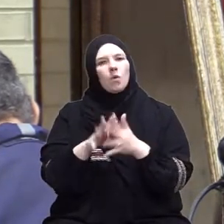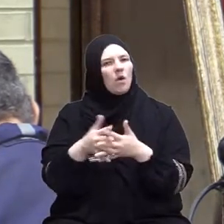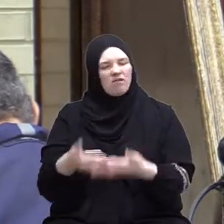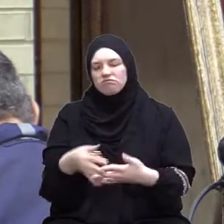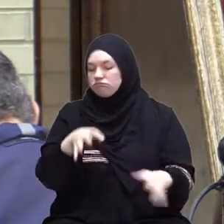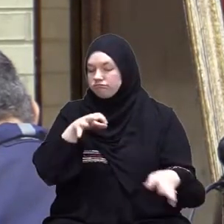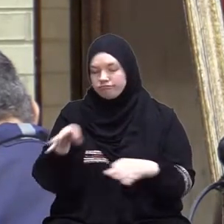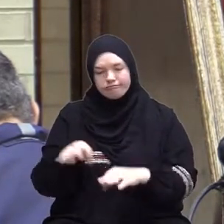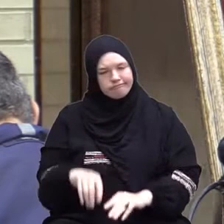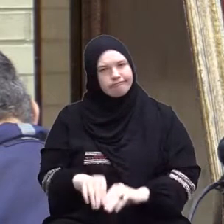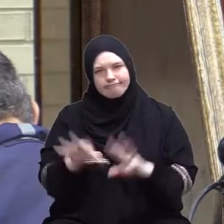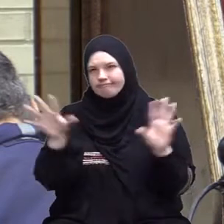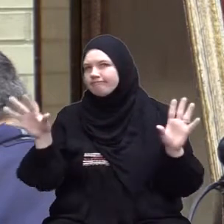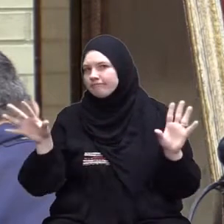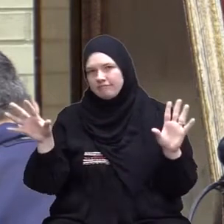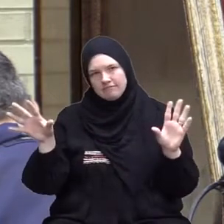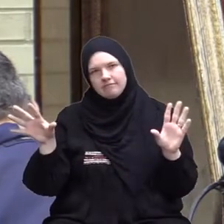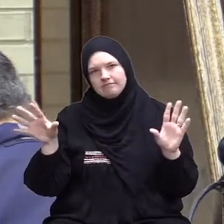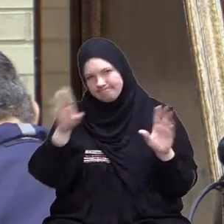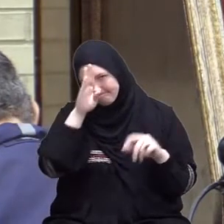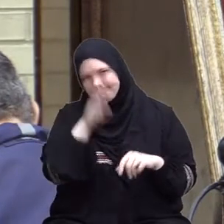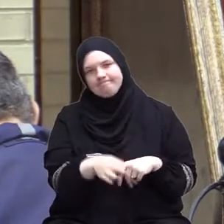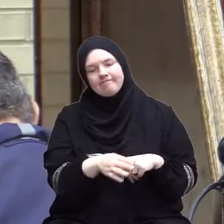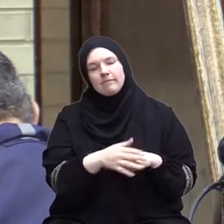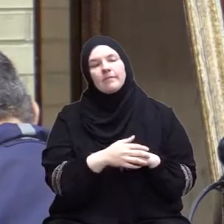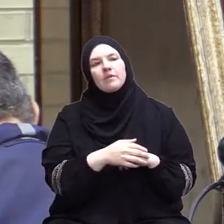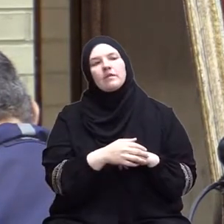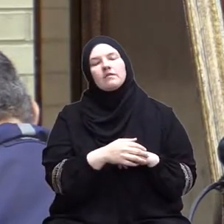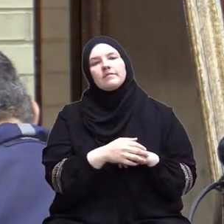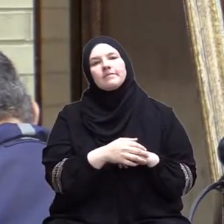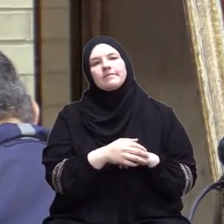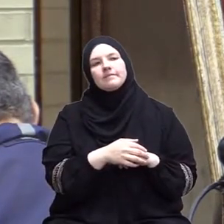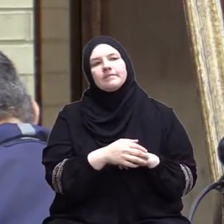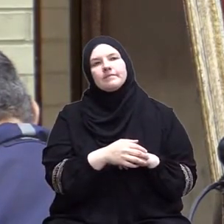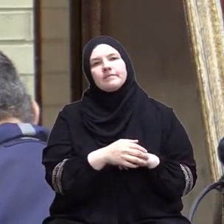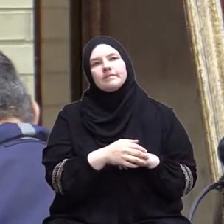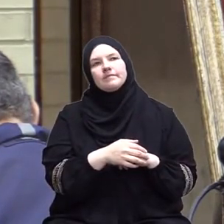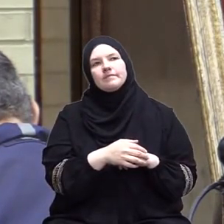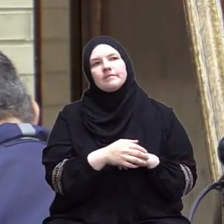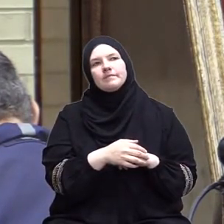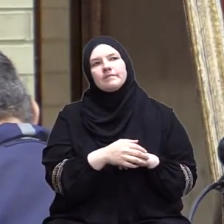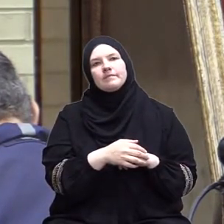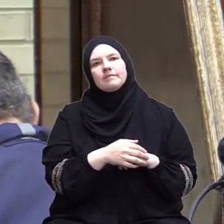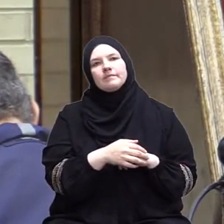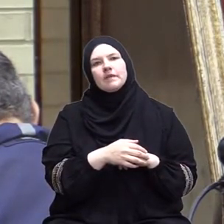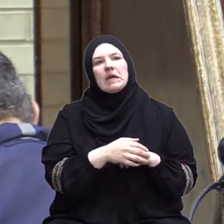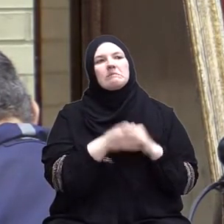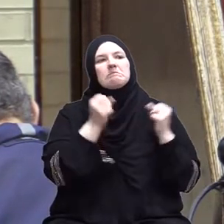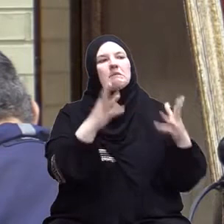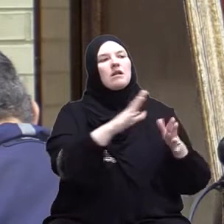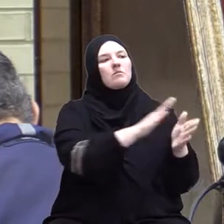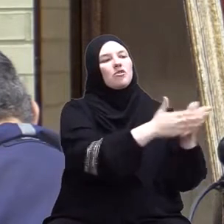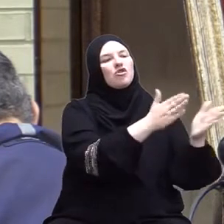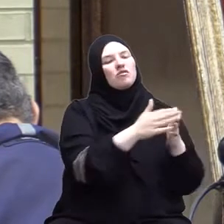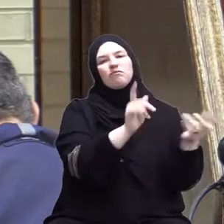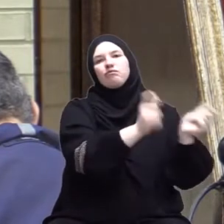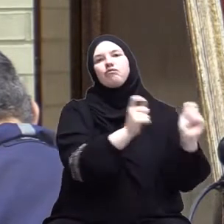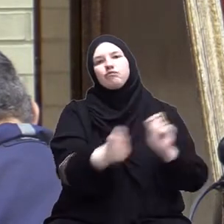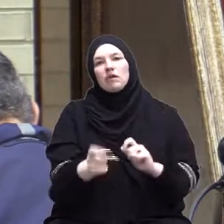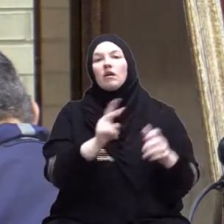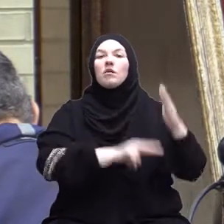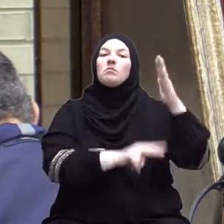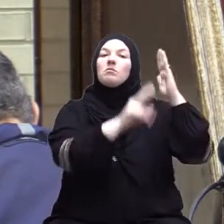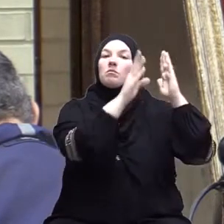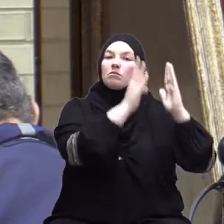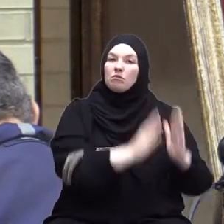It speaks about it very frankly, which is alteration of the books. So the prophets are killed